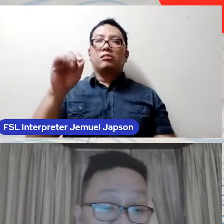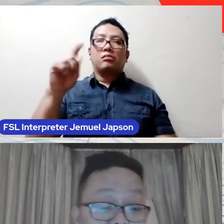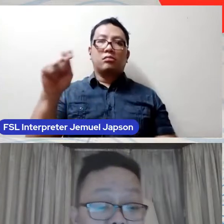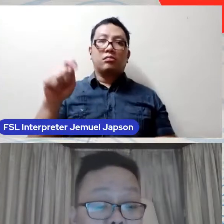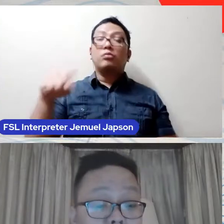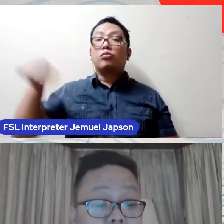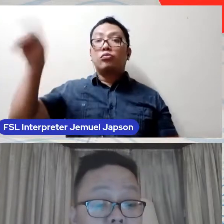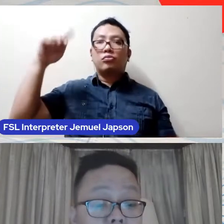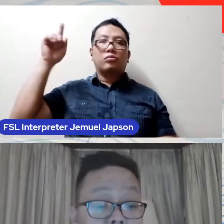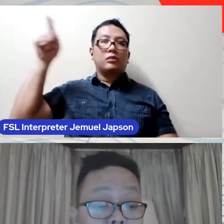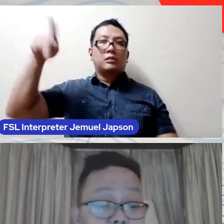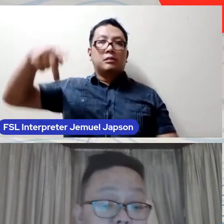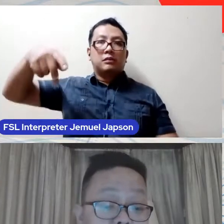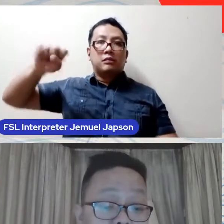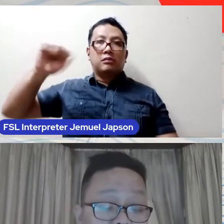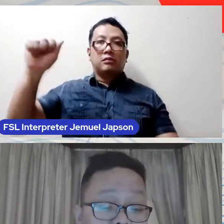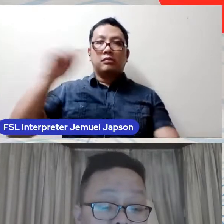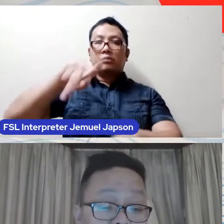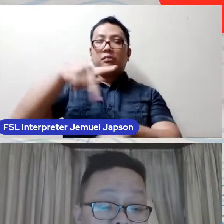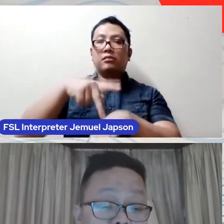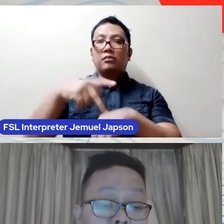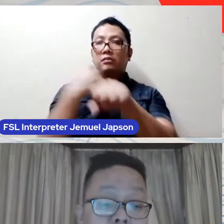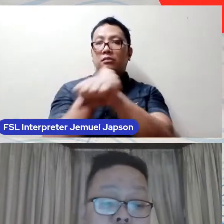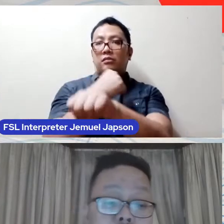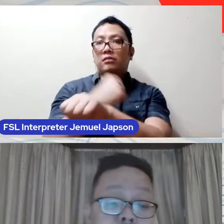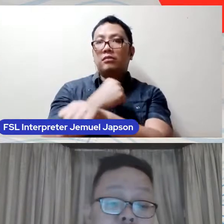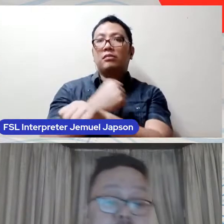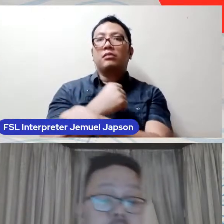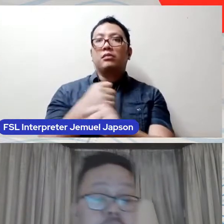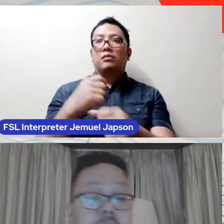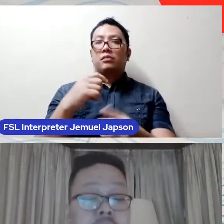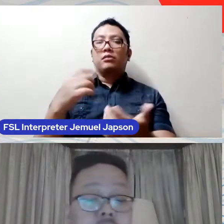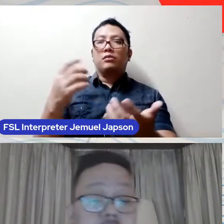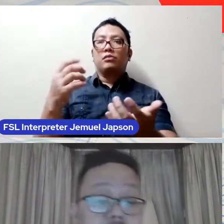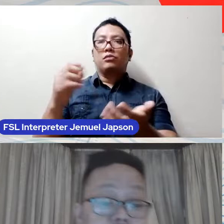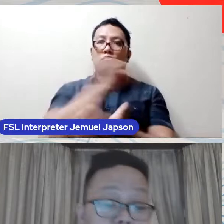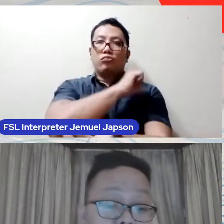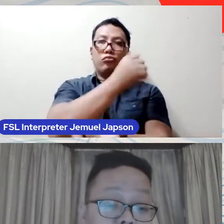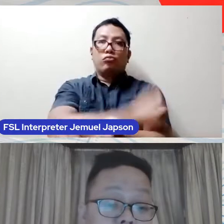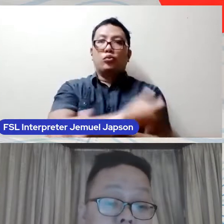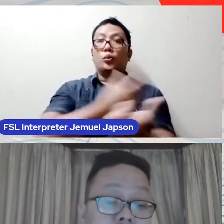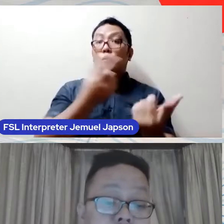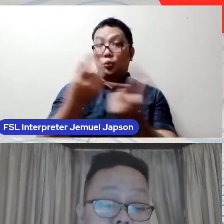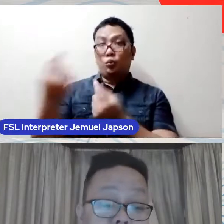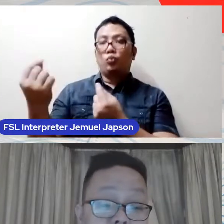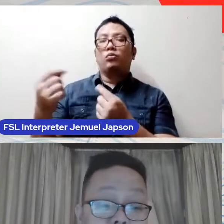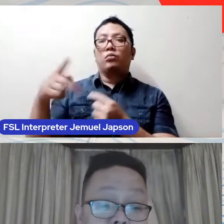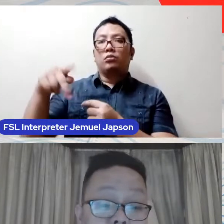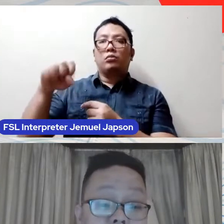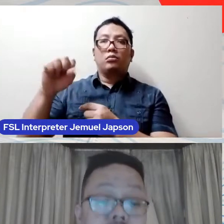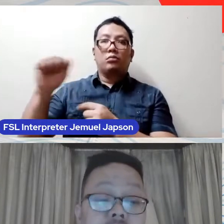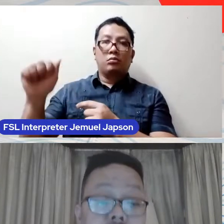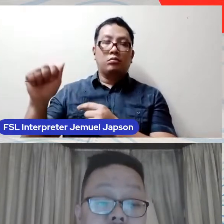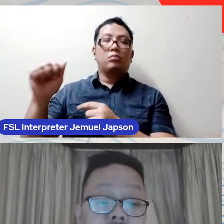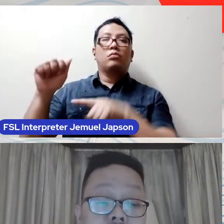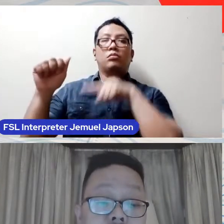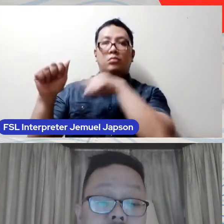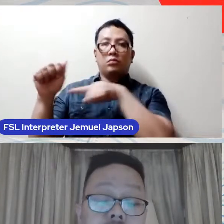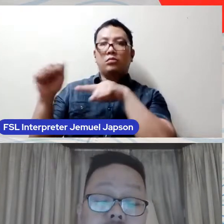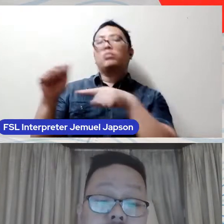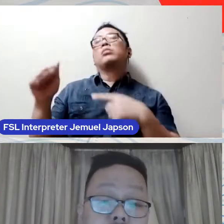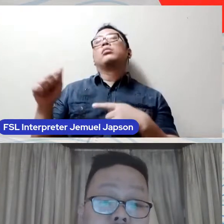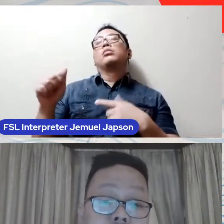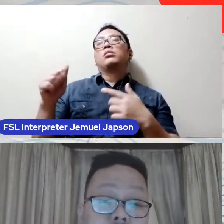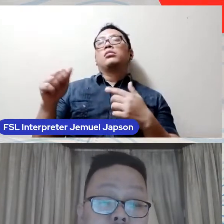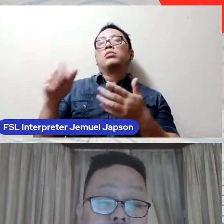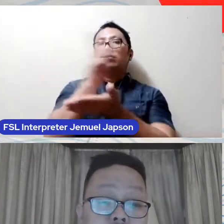Philippine Statistics Authority. I think Attorney Helen will correct me if I'm wrong, no? But it's the PSA that actually designed